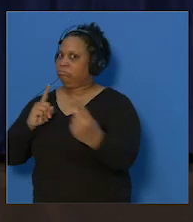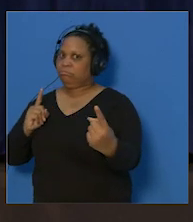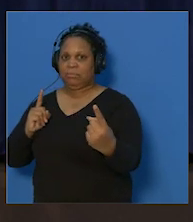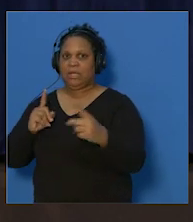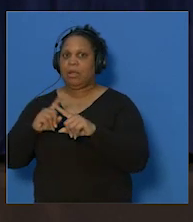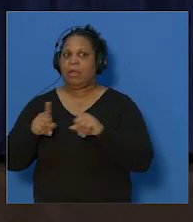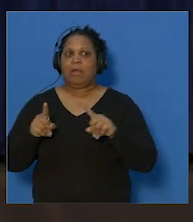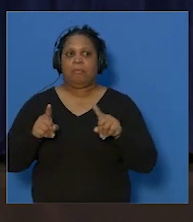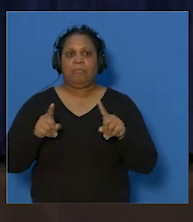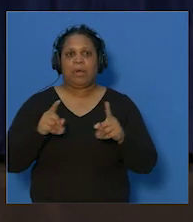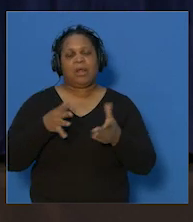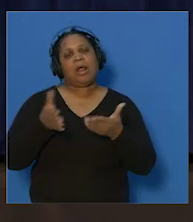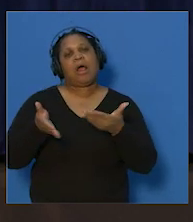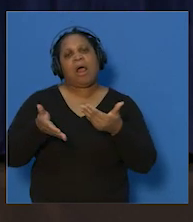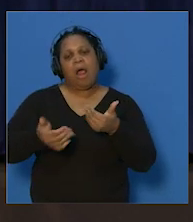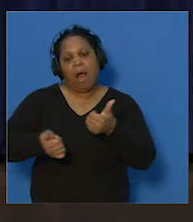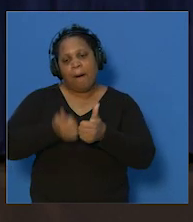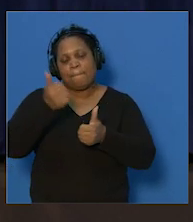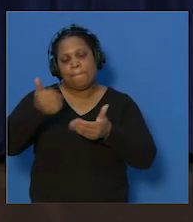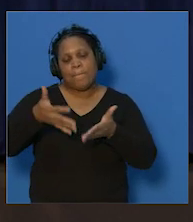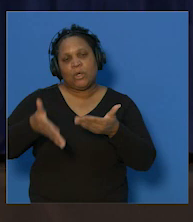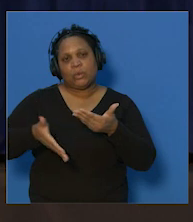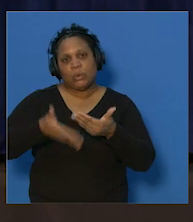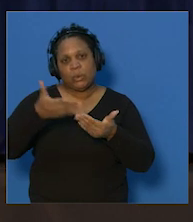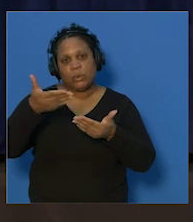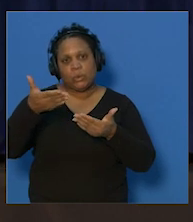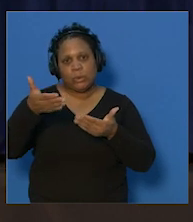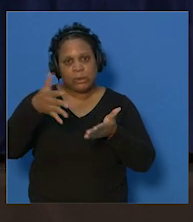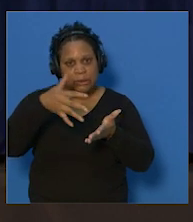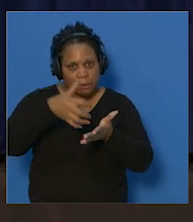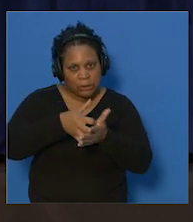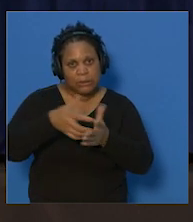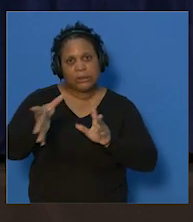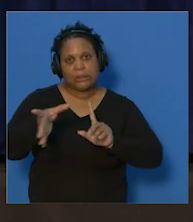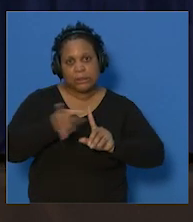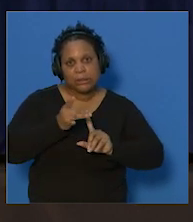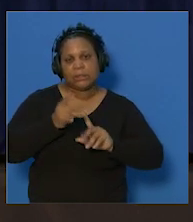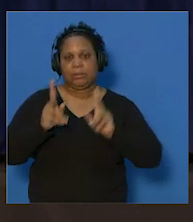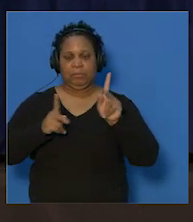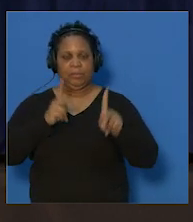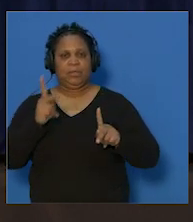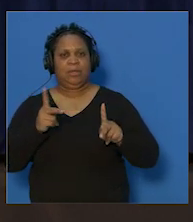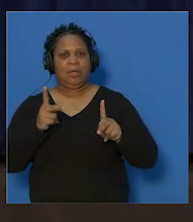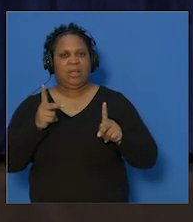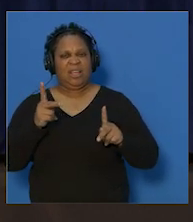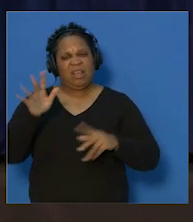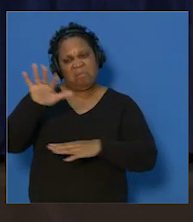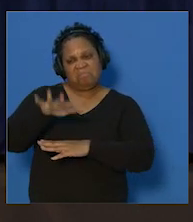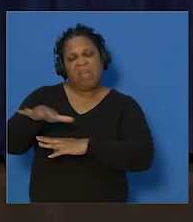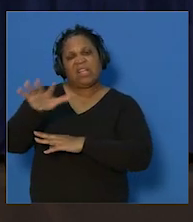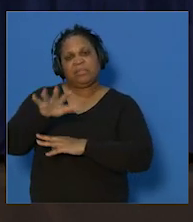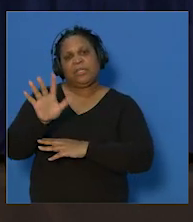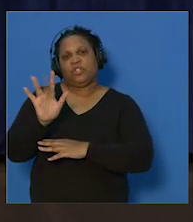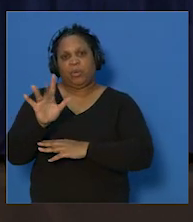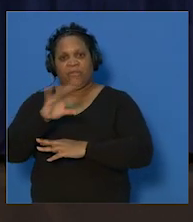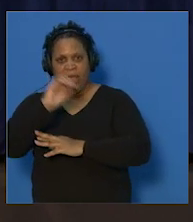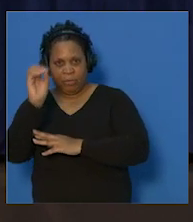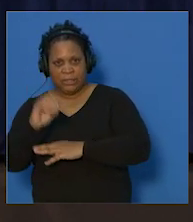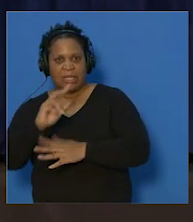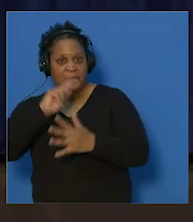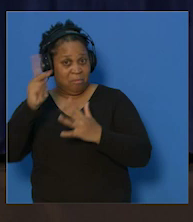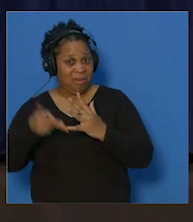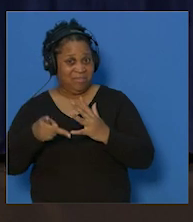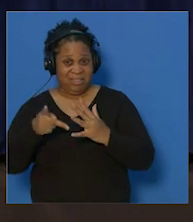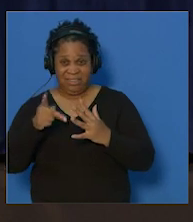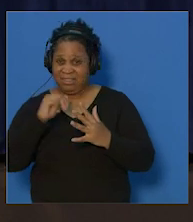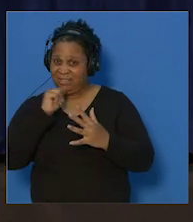most vulnerable residents. What factors were considered in estimating 25% of the population would not take the